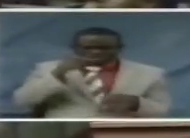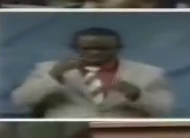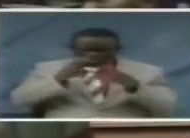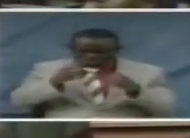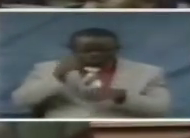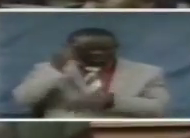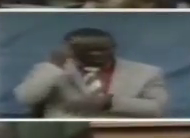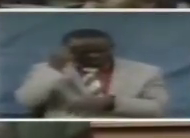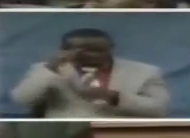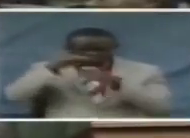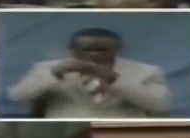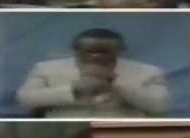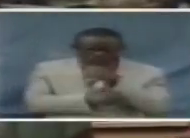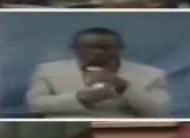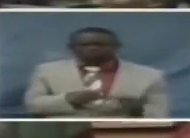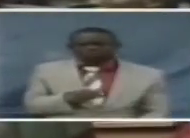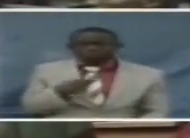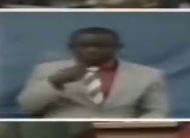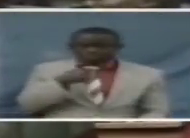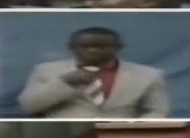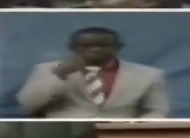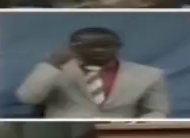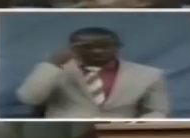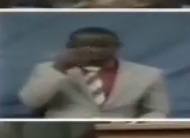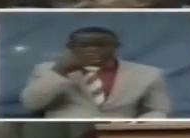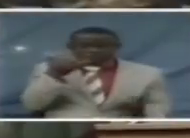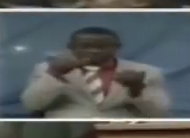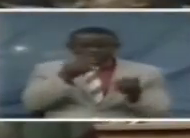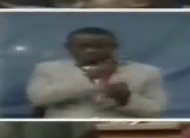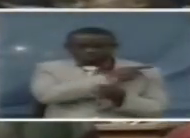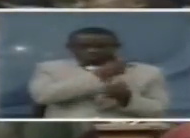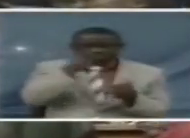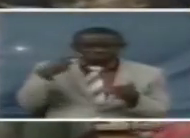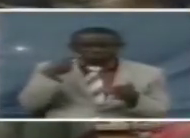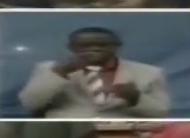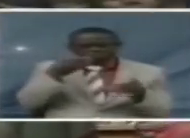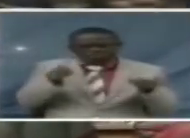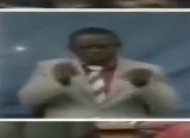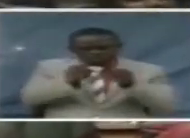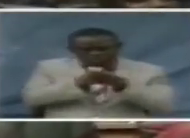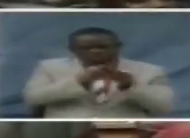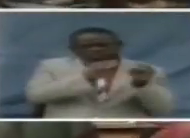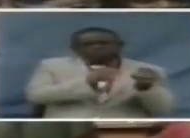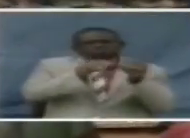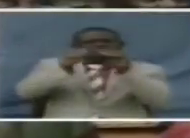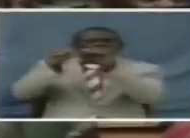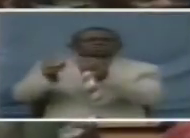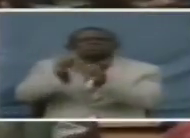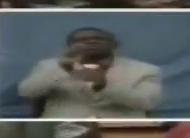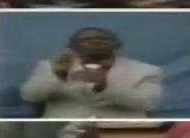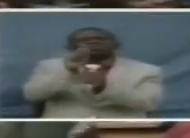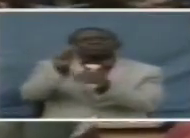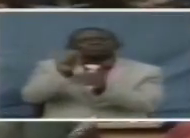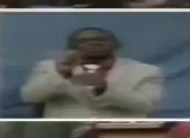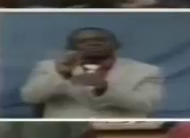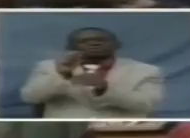careful analysis by all honorable members. It is therefore important that we defer debate